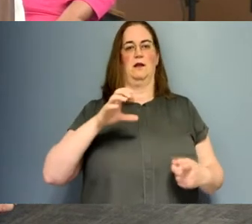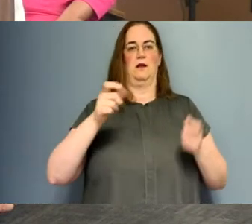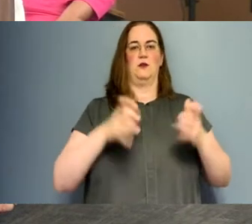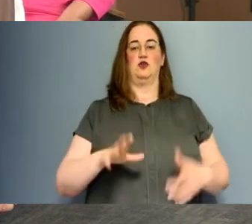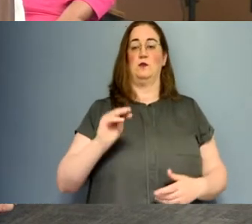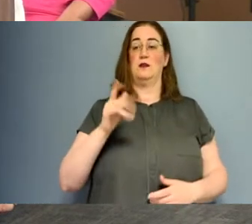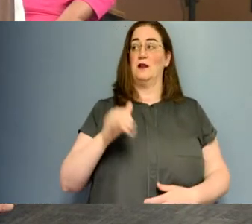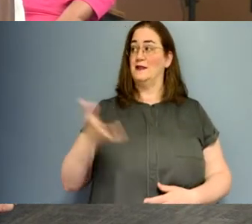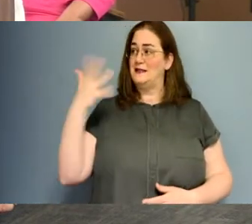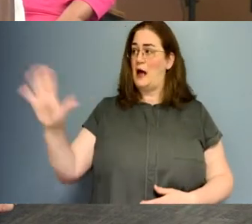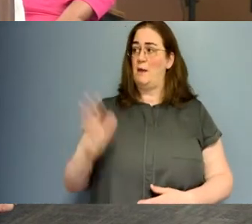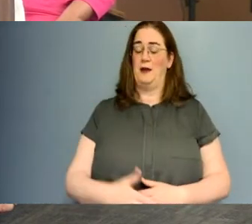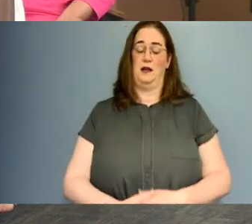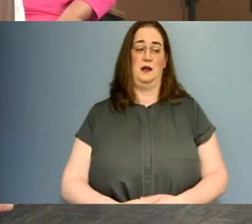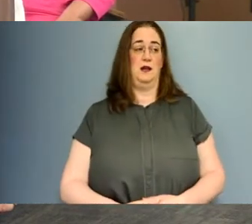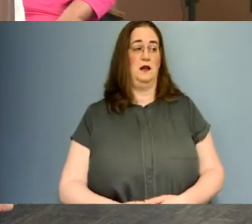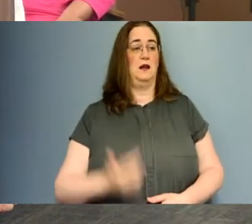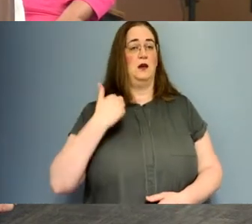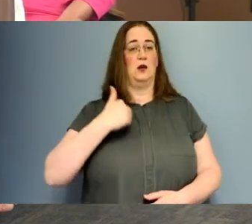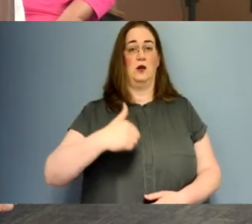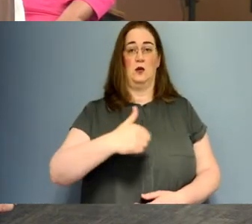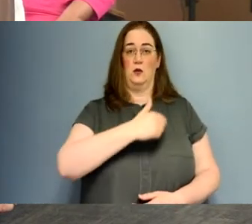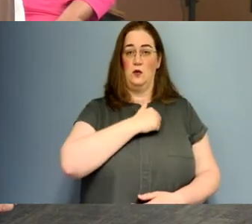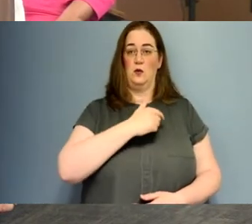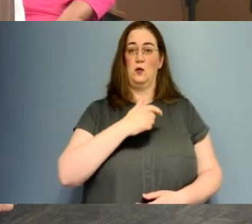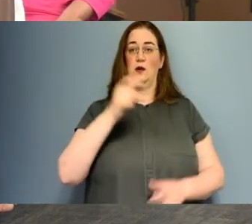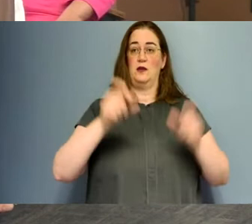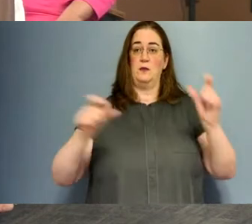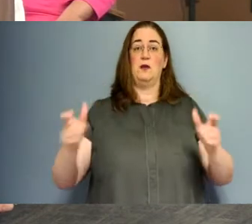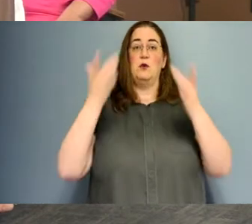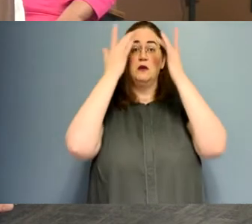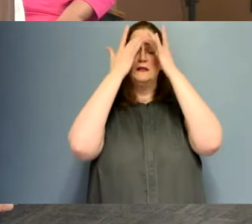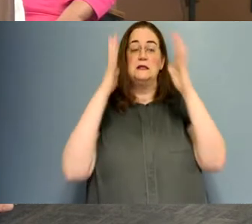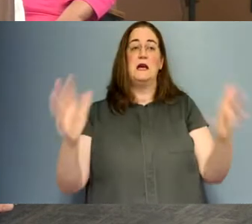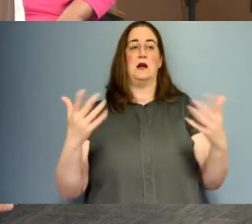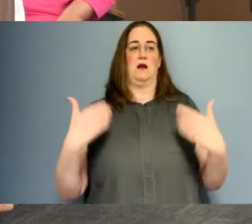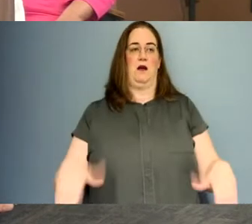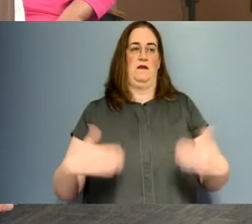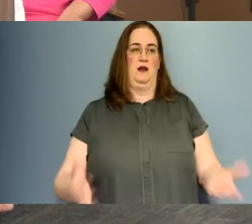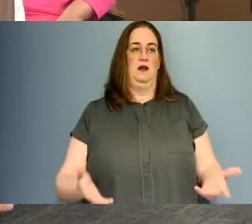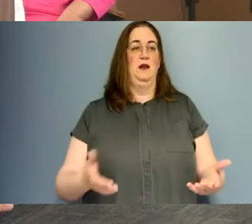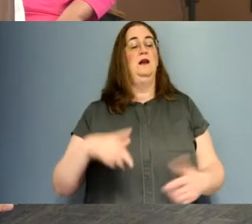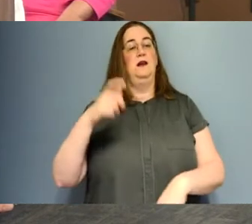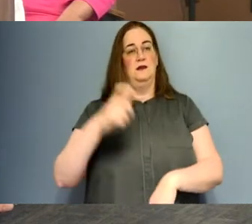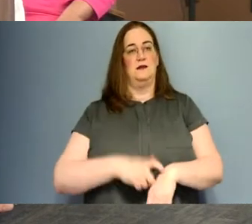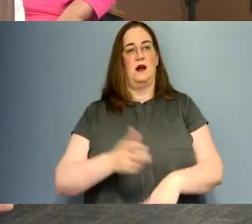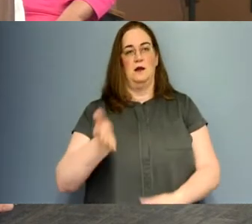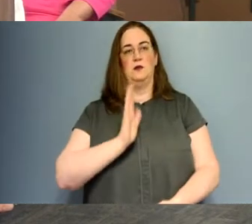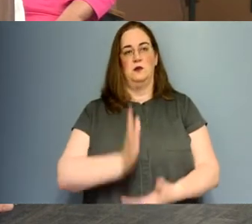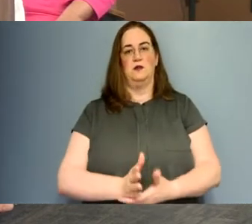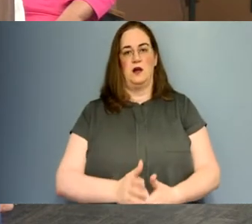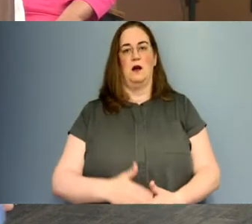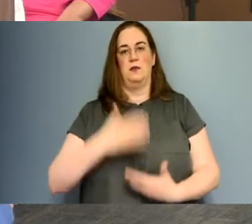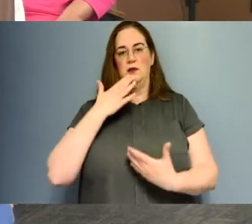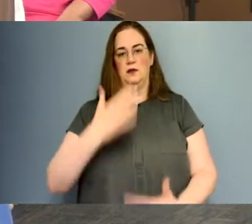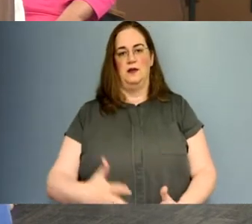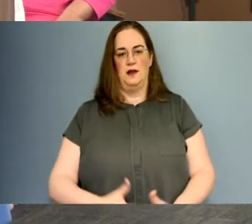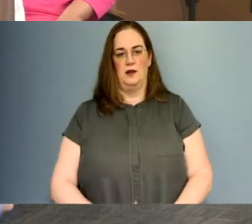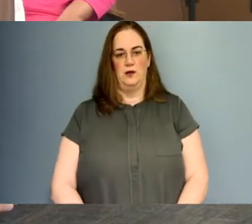Stop it. We, the people, are sick of it. It's time to stop. Thank you.